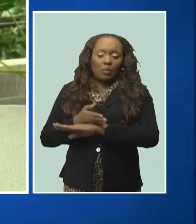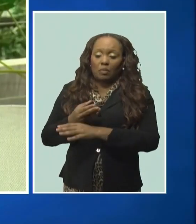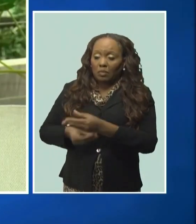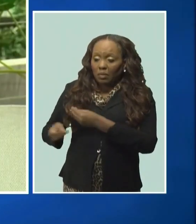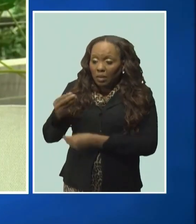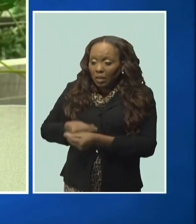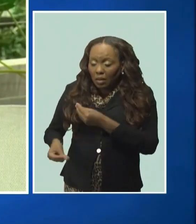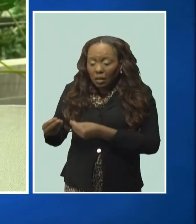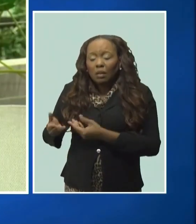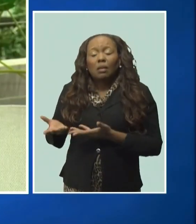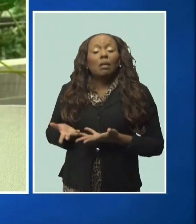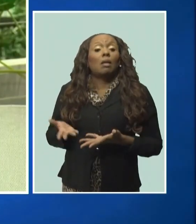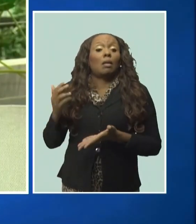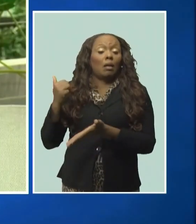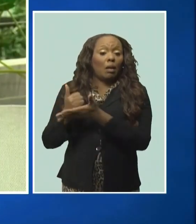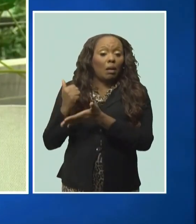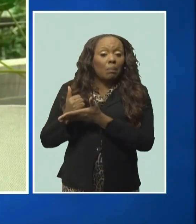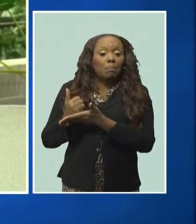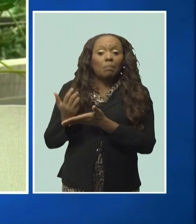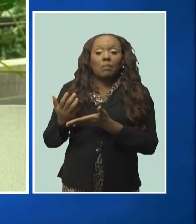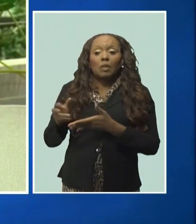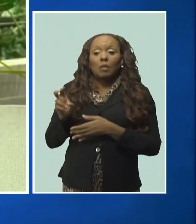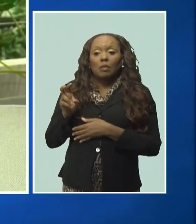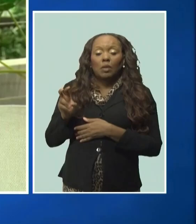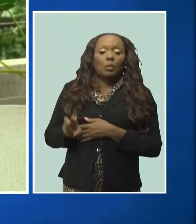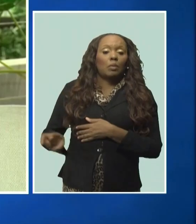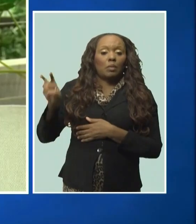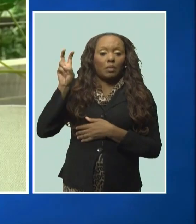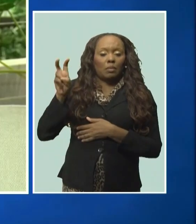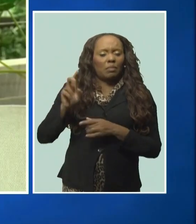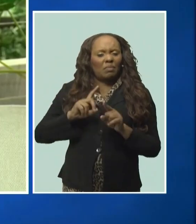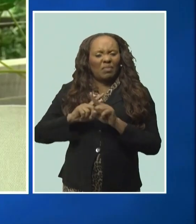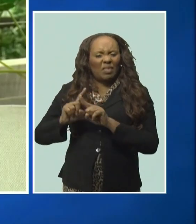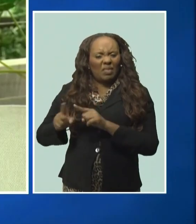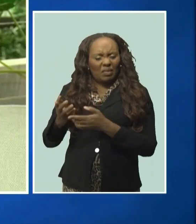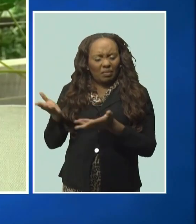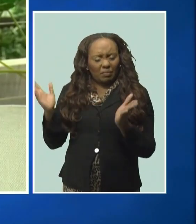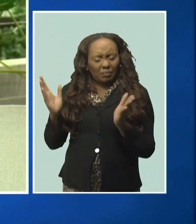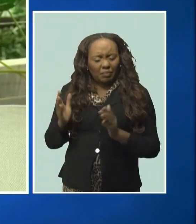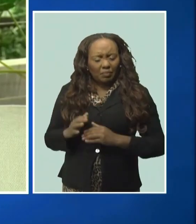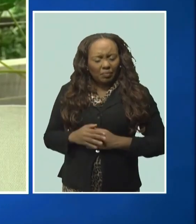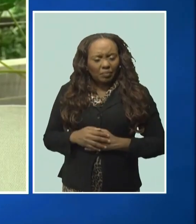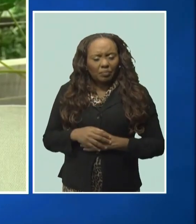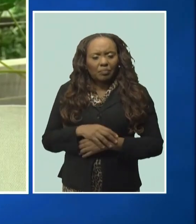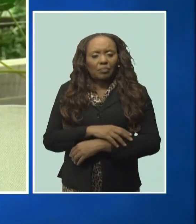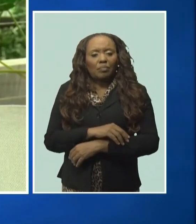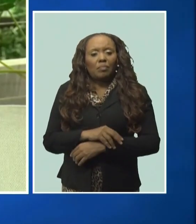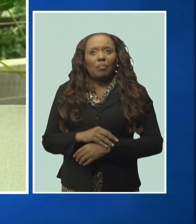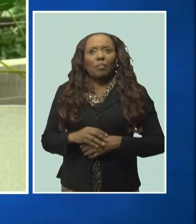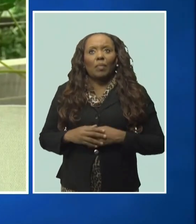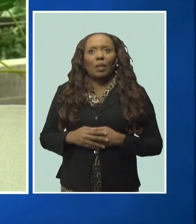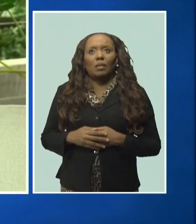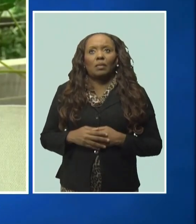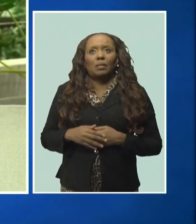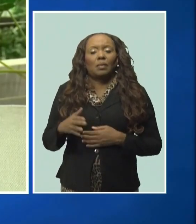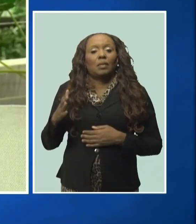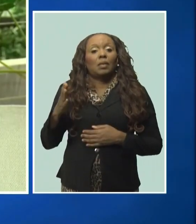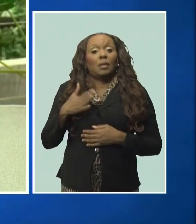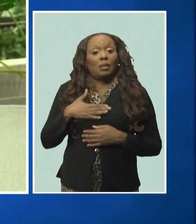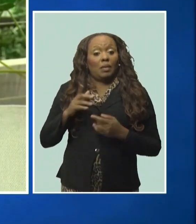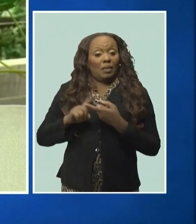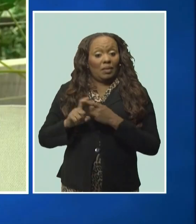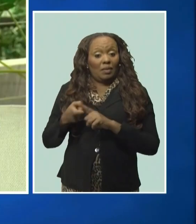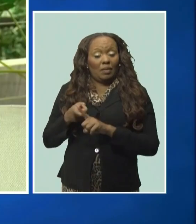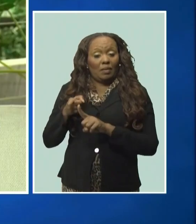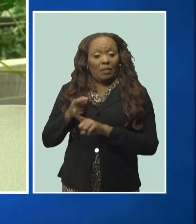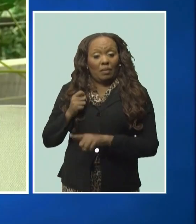the area of exchanges, it helps us in the area of tourism and many different areas. And I think my friend from BTMI can vouch for